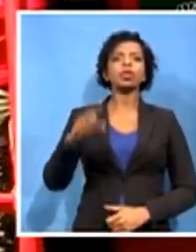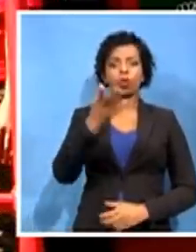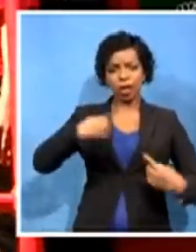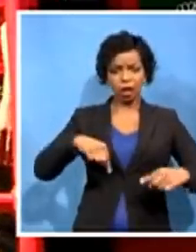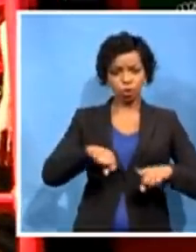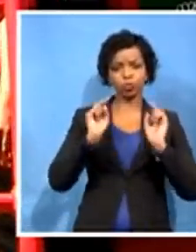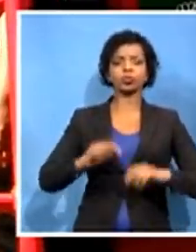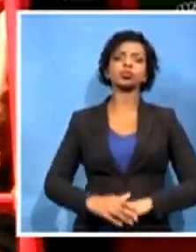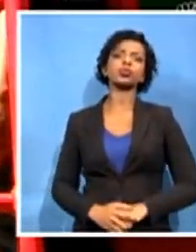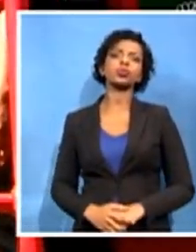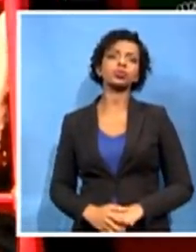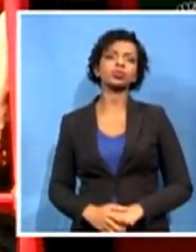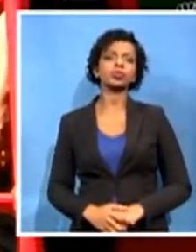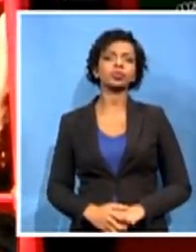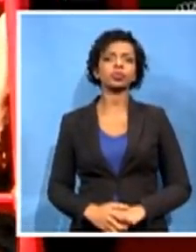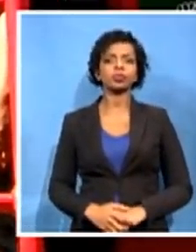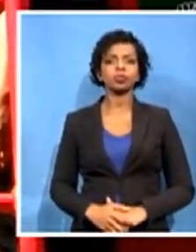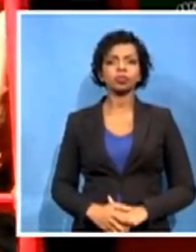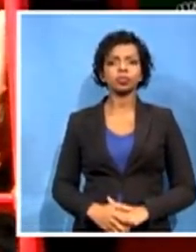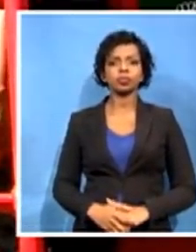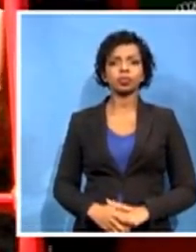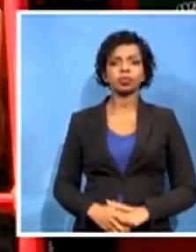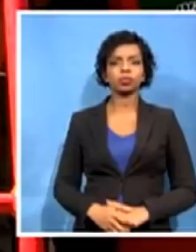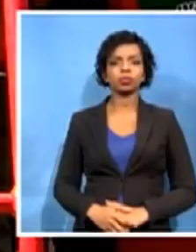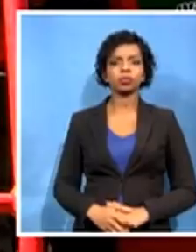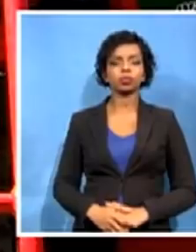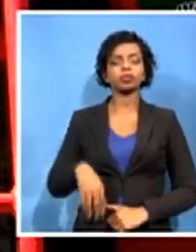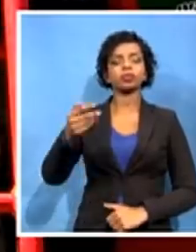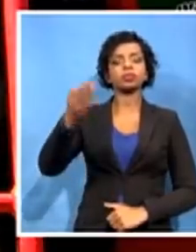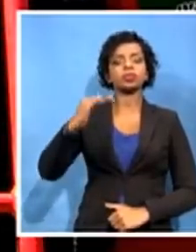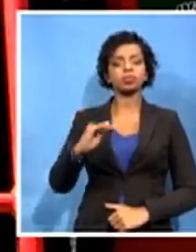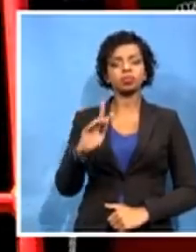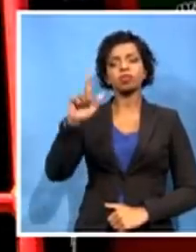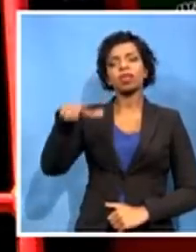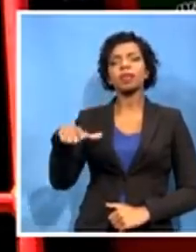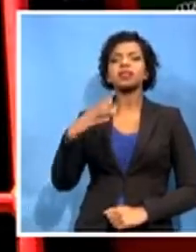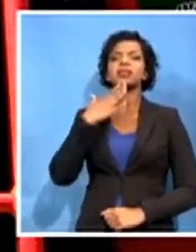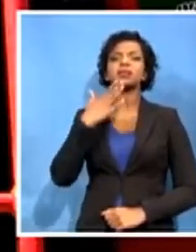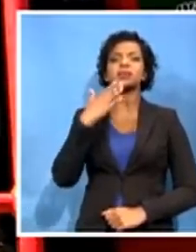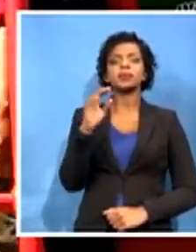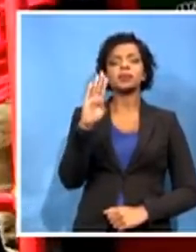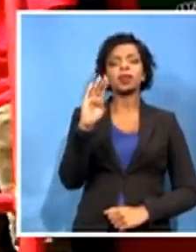We've got our spokesperson, Commissar Delisile Ngwenya.